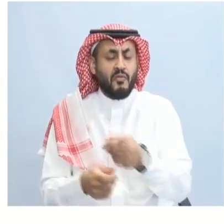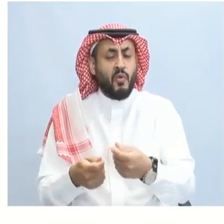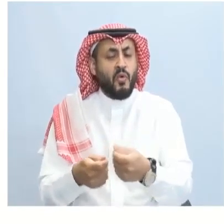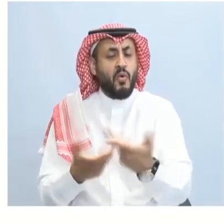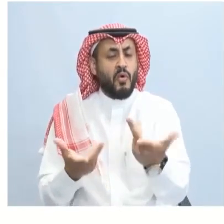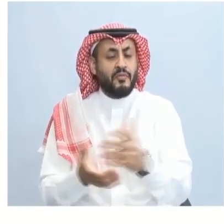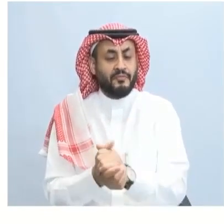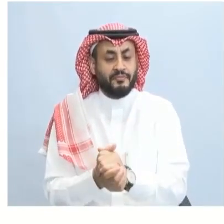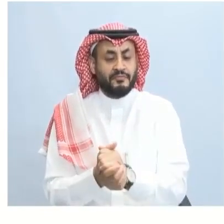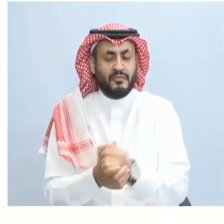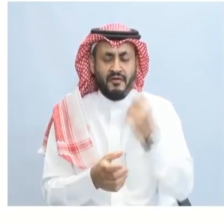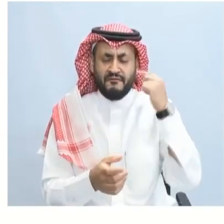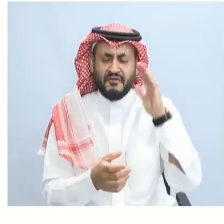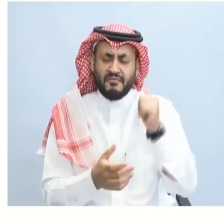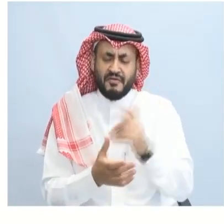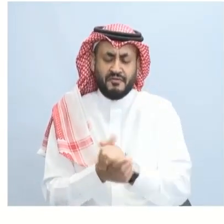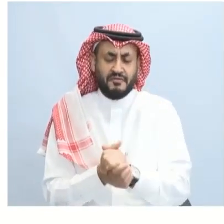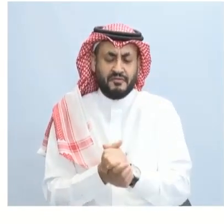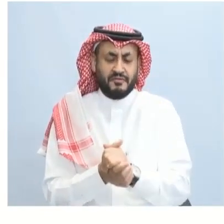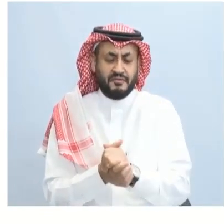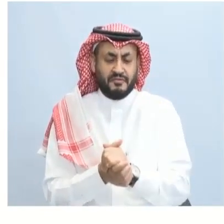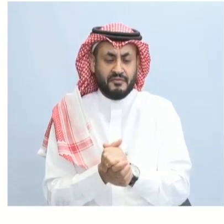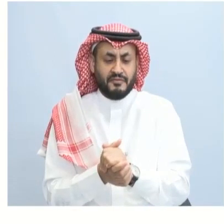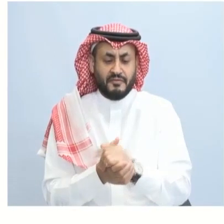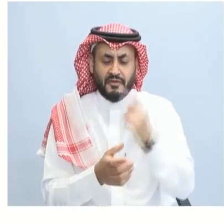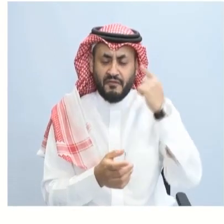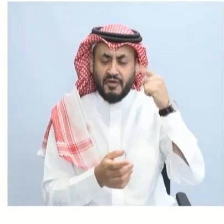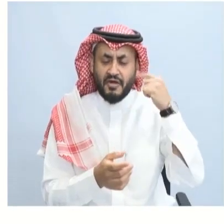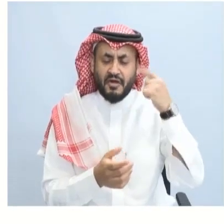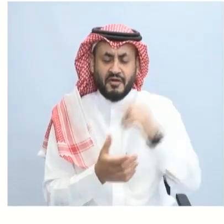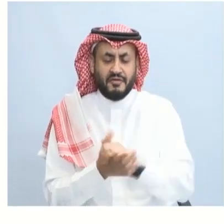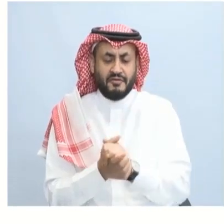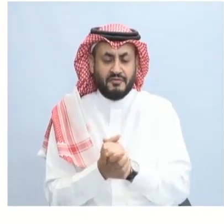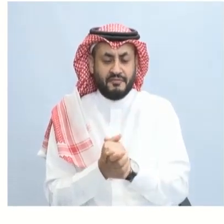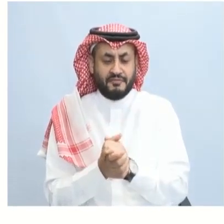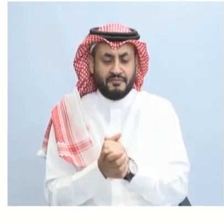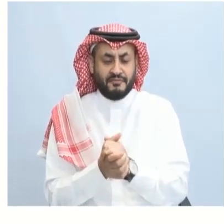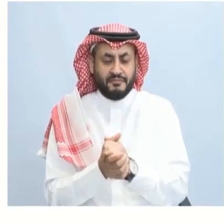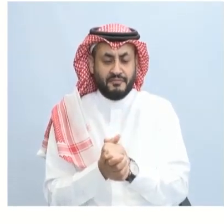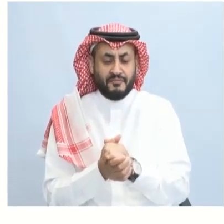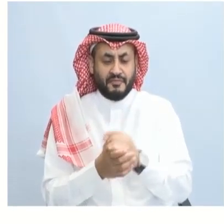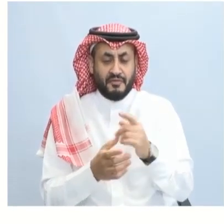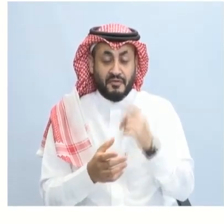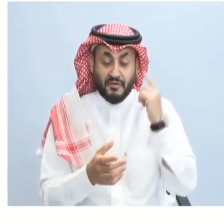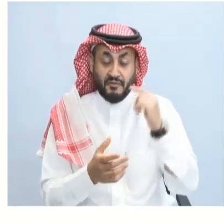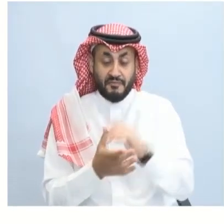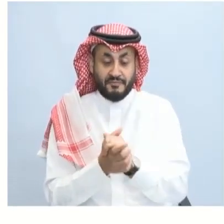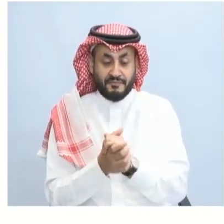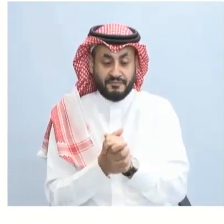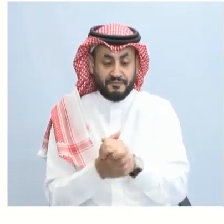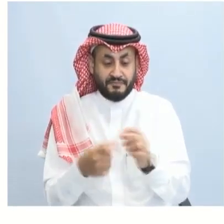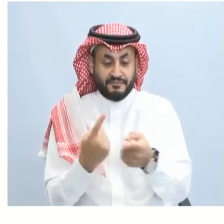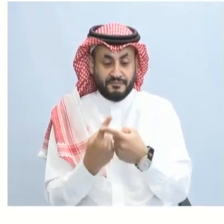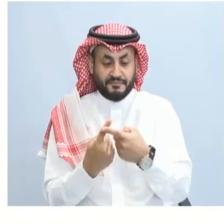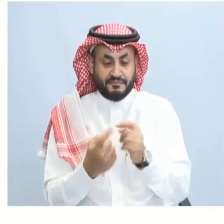cash? I don't know. I'm going around in circles about it, driving myself and everyone else crazy. At first,